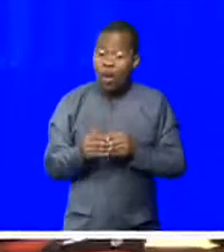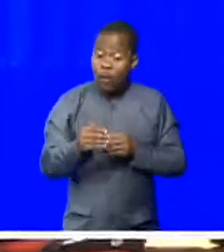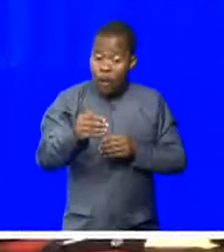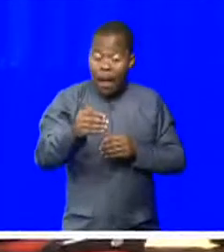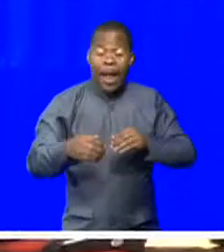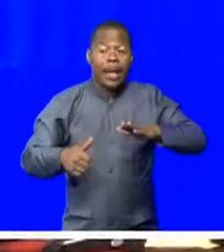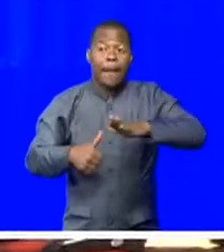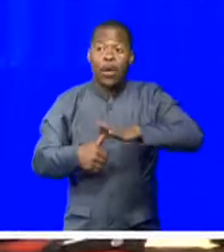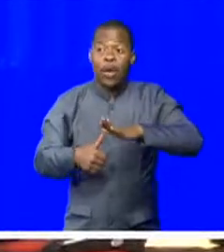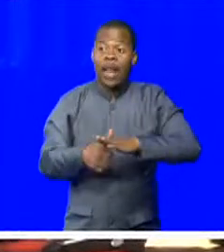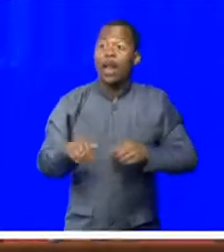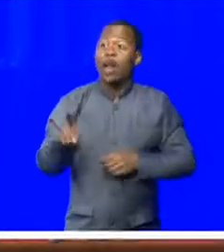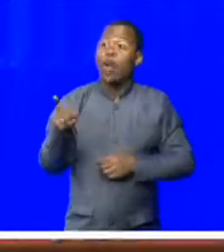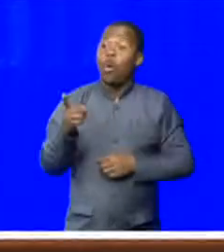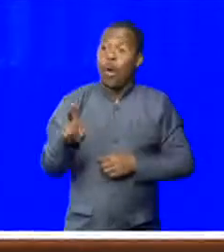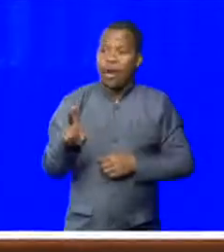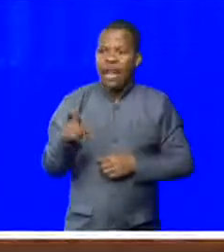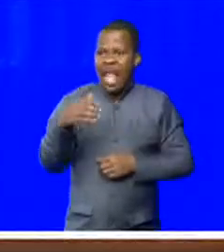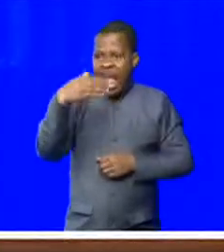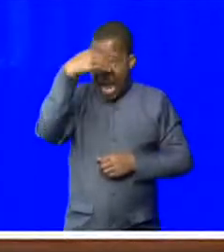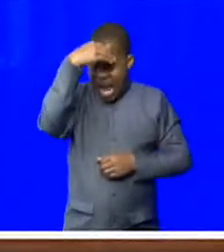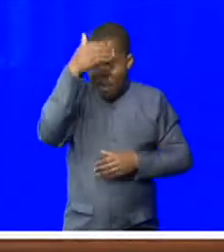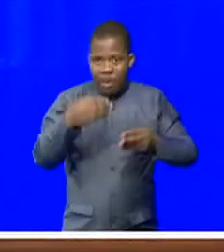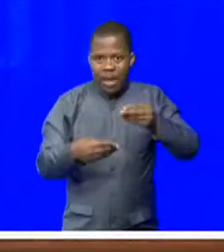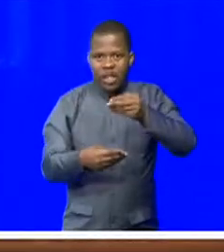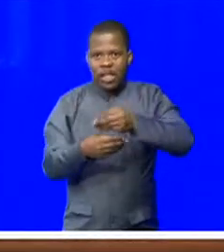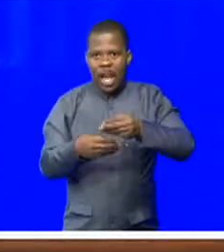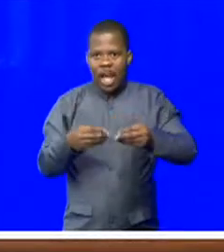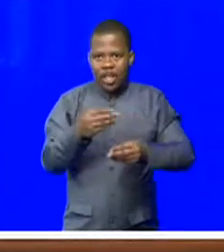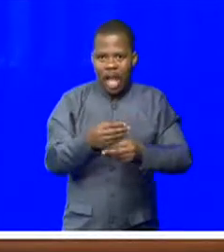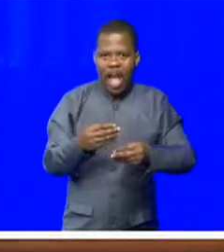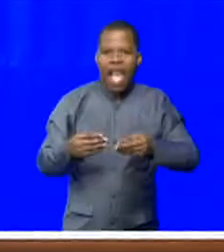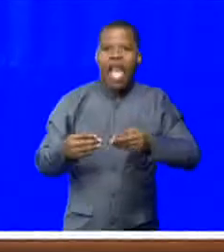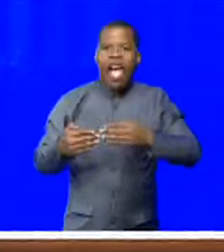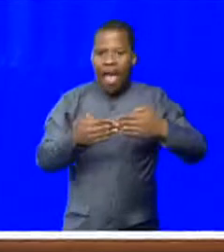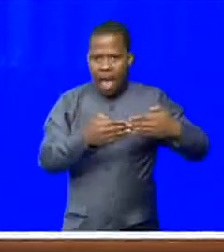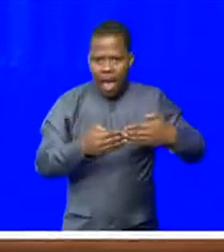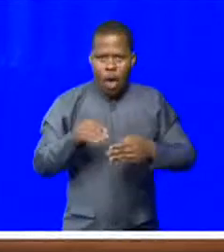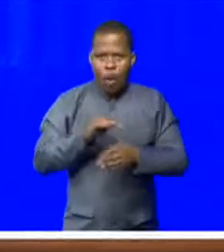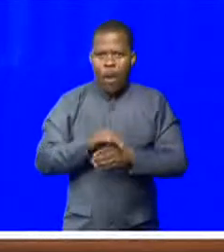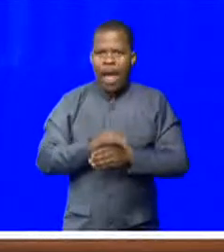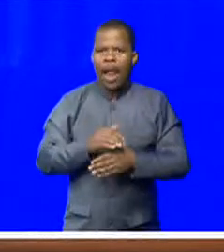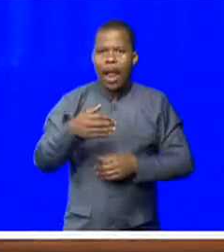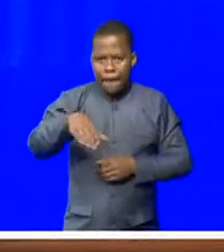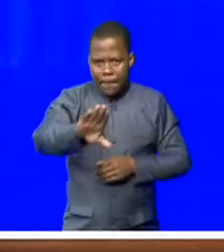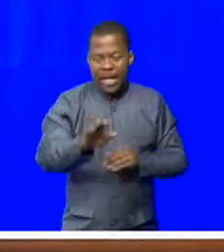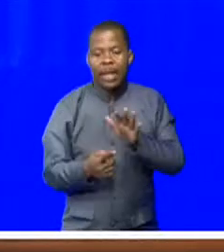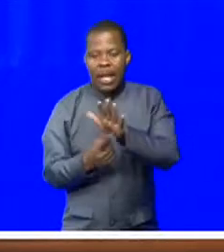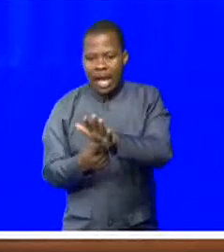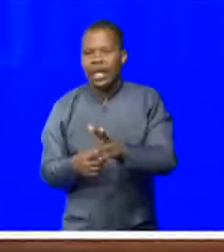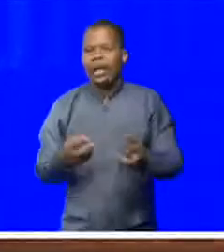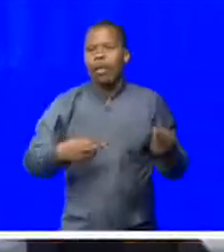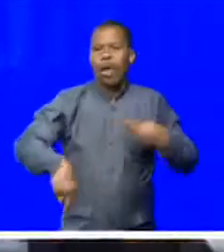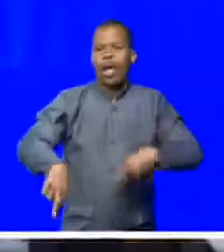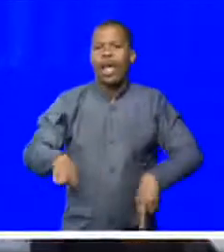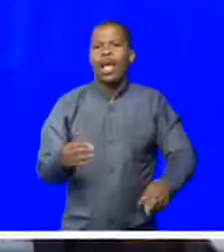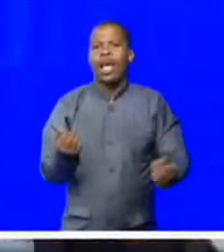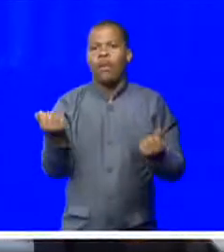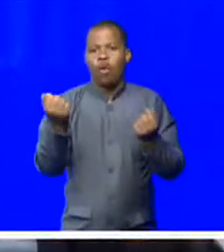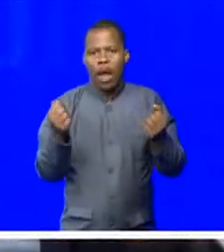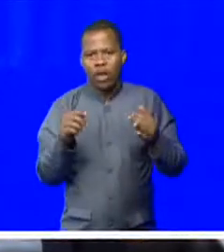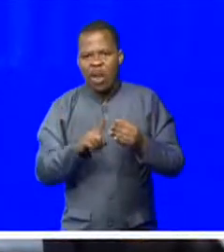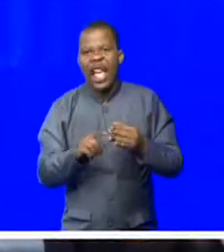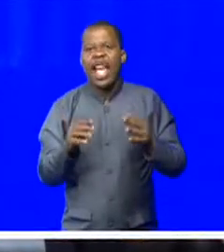nawubuka konje kude uhulumende la kwakhako bese kuyanakeka emva kuba sekwakhiwa ngaba ngumgwaqo kungaba yini